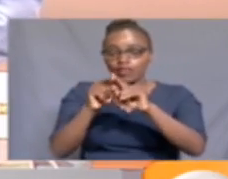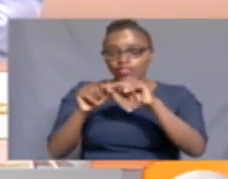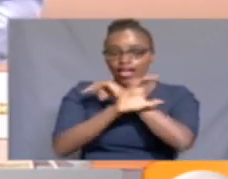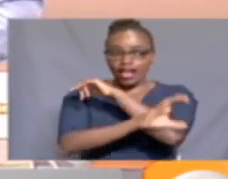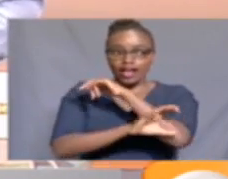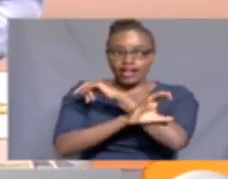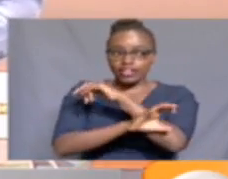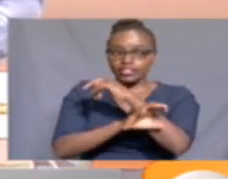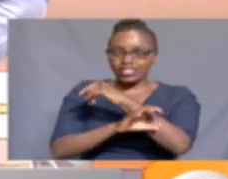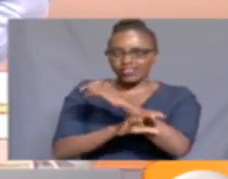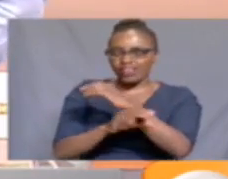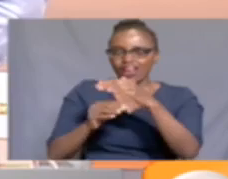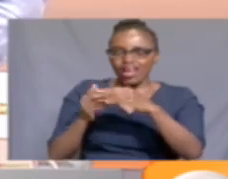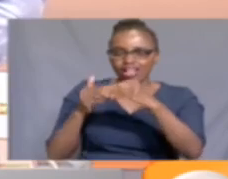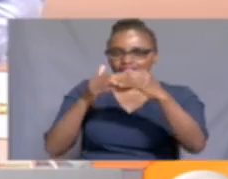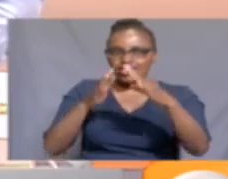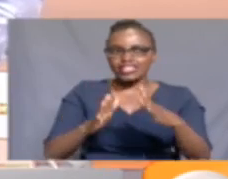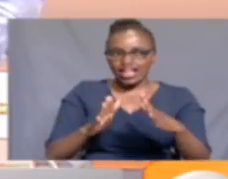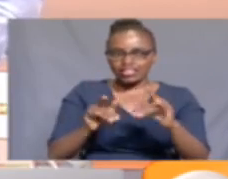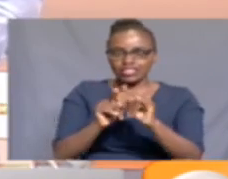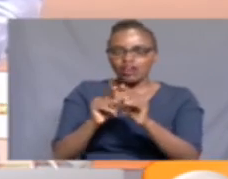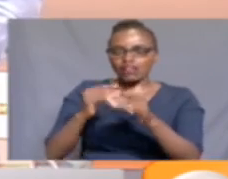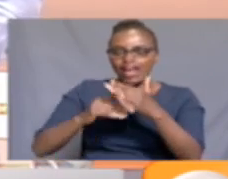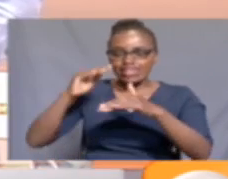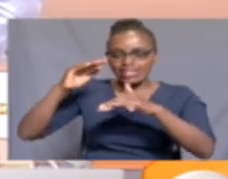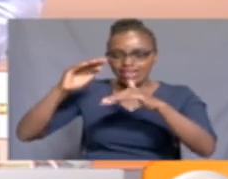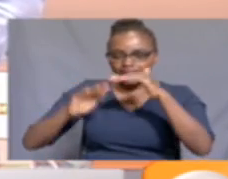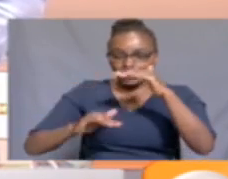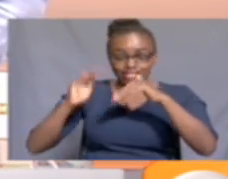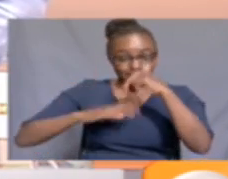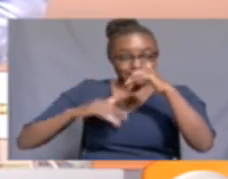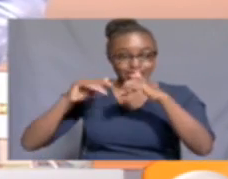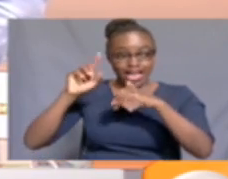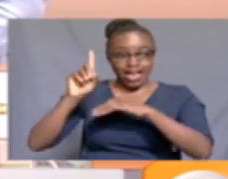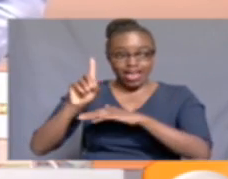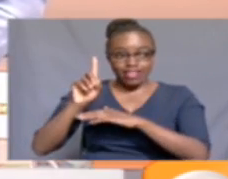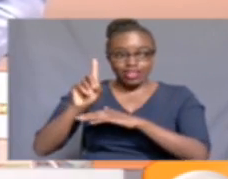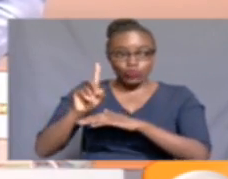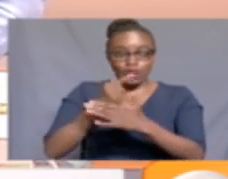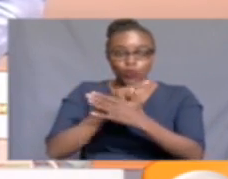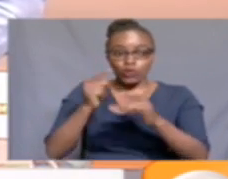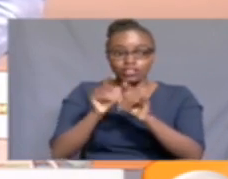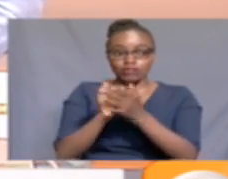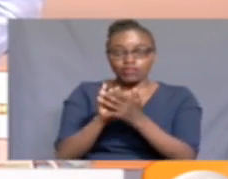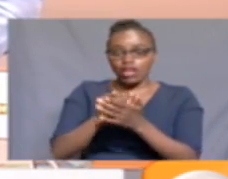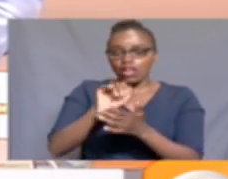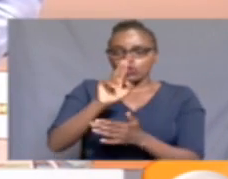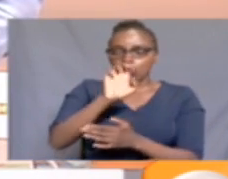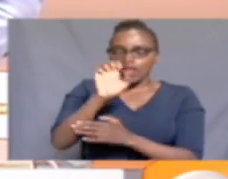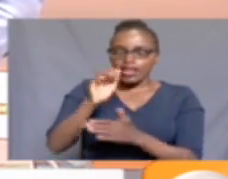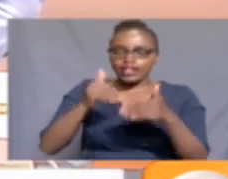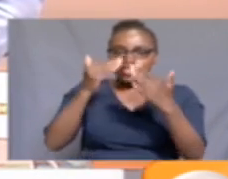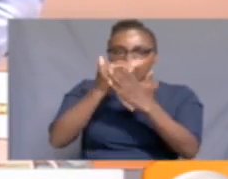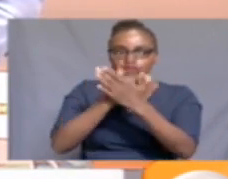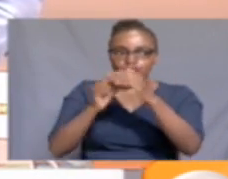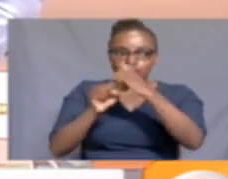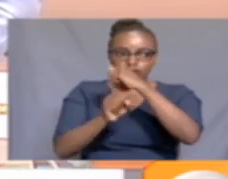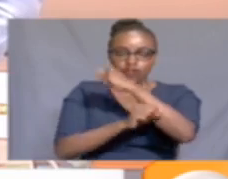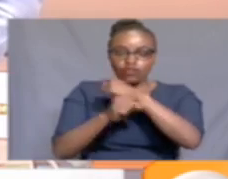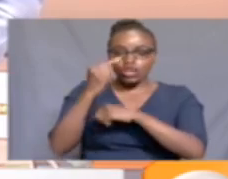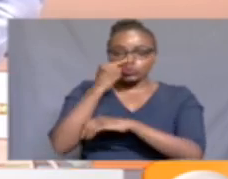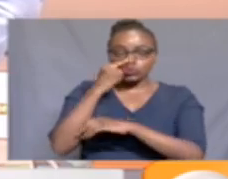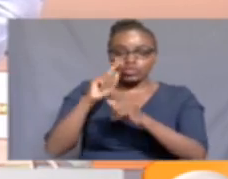third leader in less than a week. Meanwhile, Saudi Arabia and the United Arab Emirates issued statements in support of